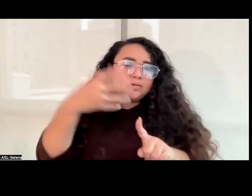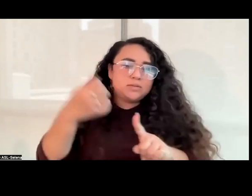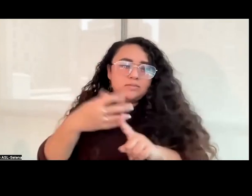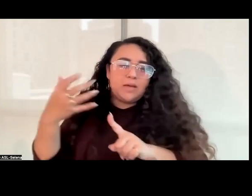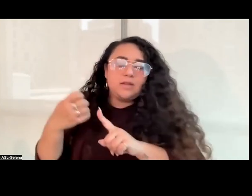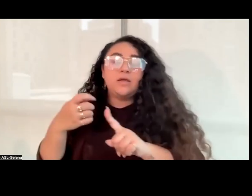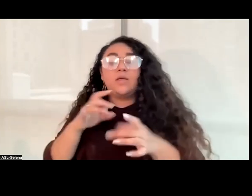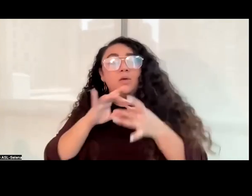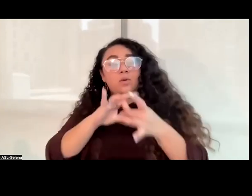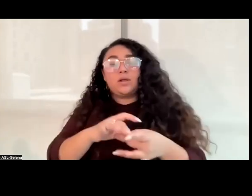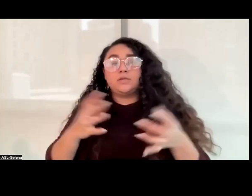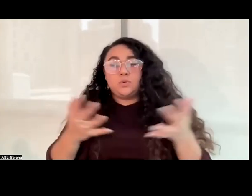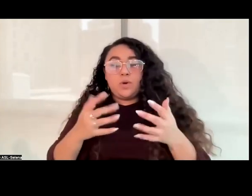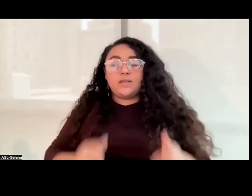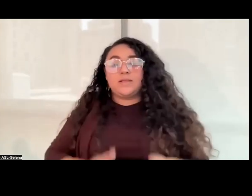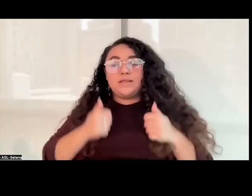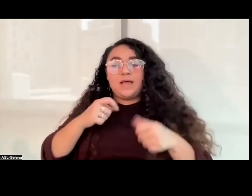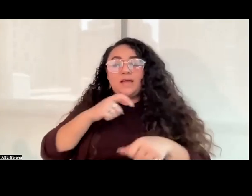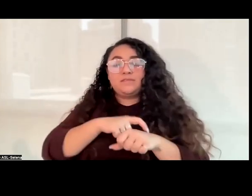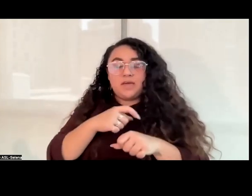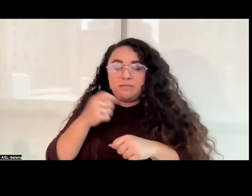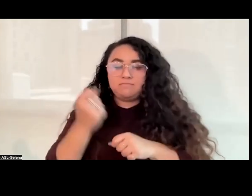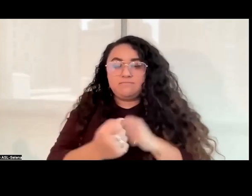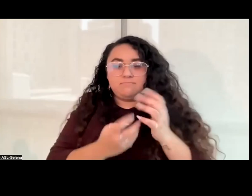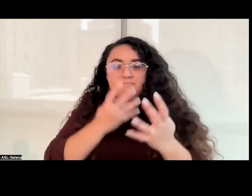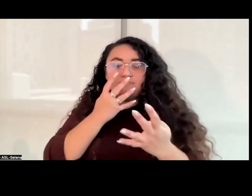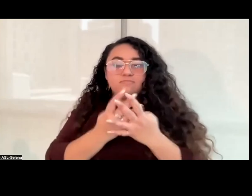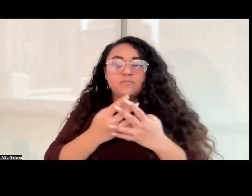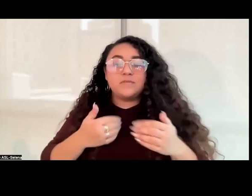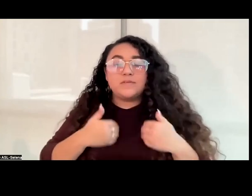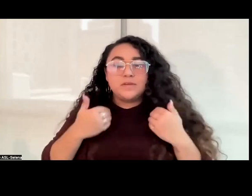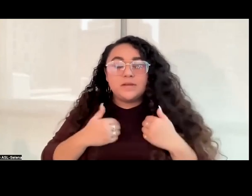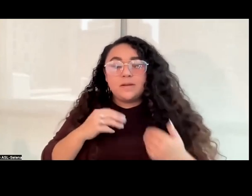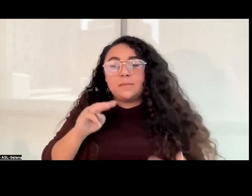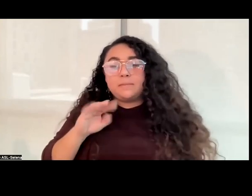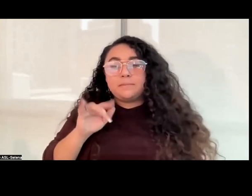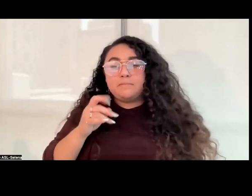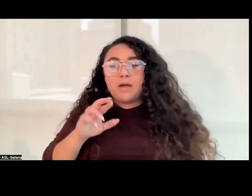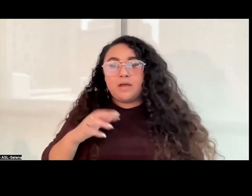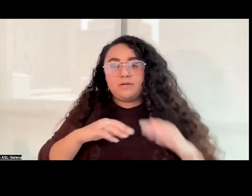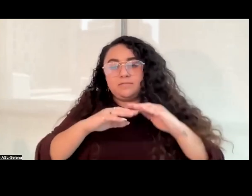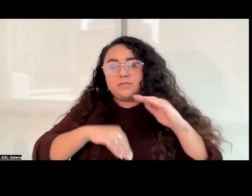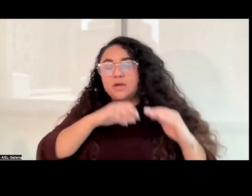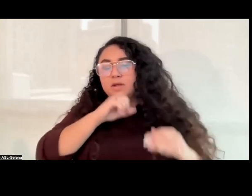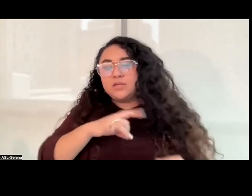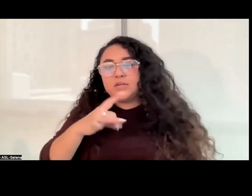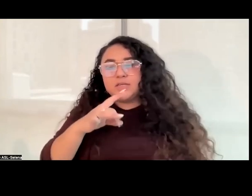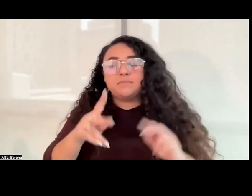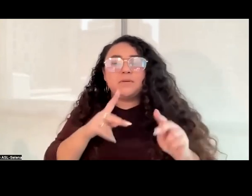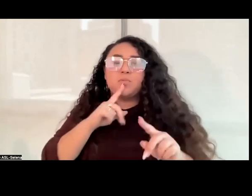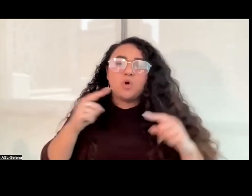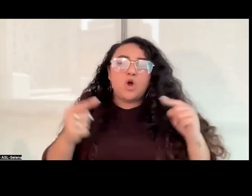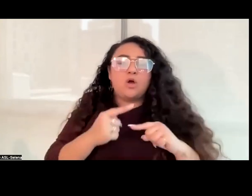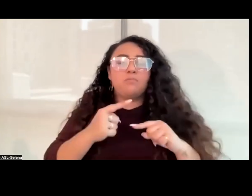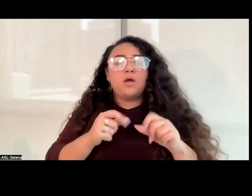of the lifetime incarceration of minors, perspective of those who are harmed by wrongdoing and